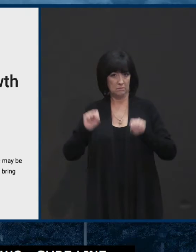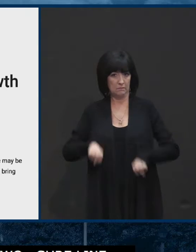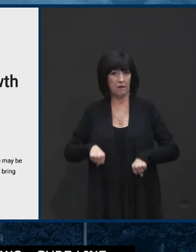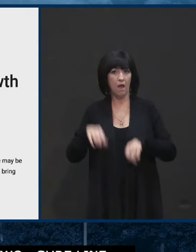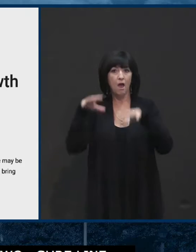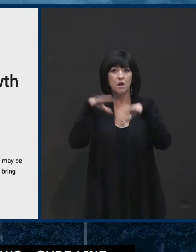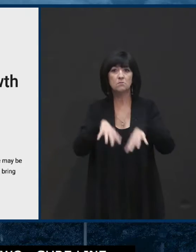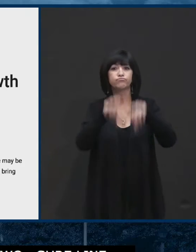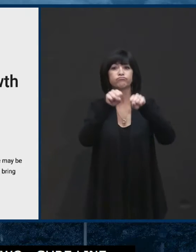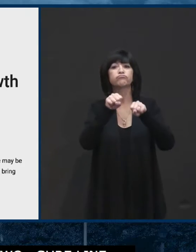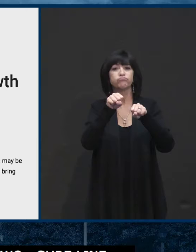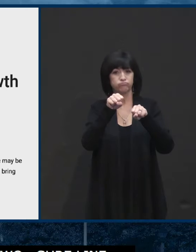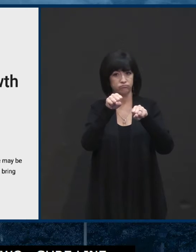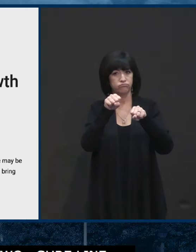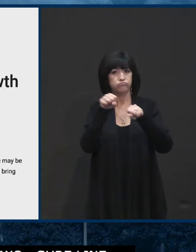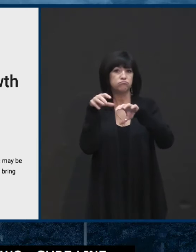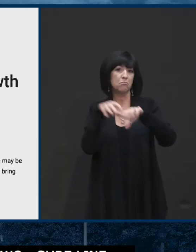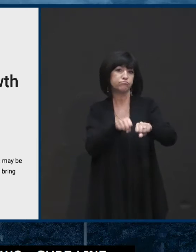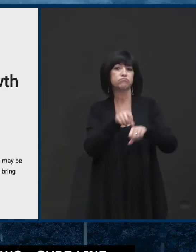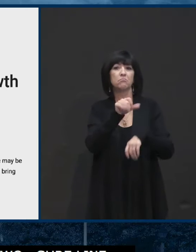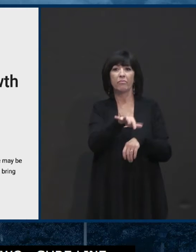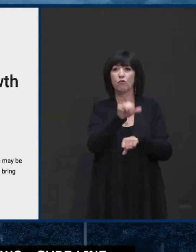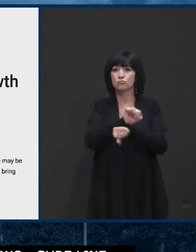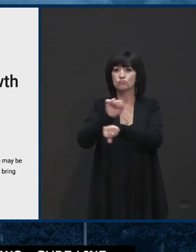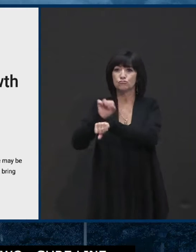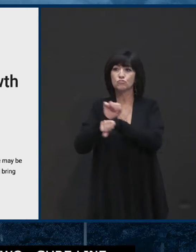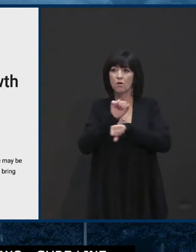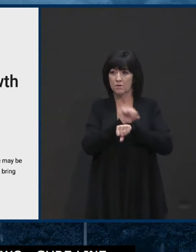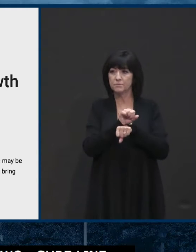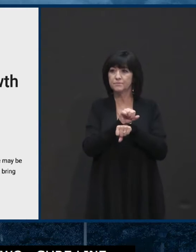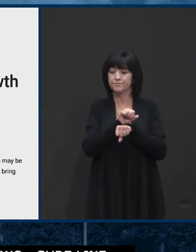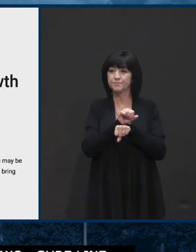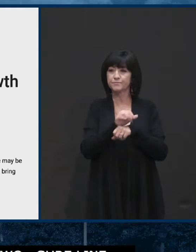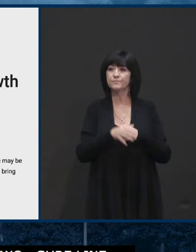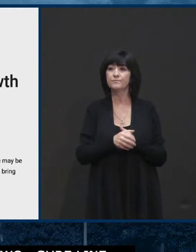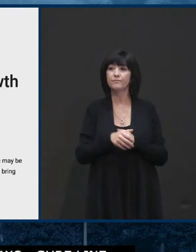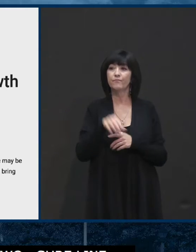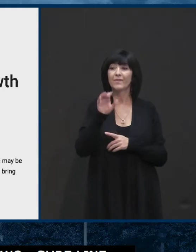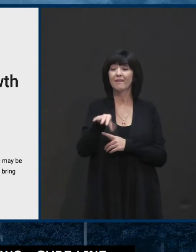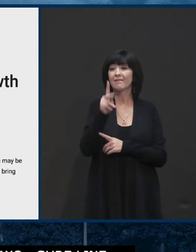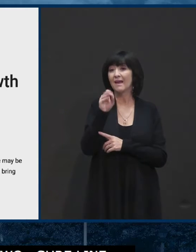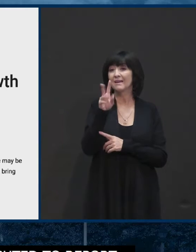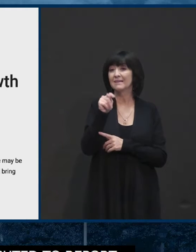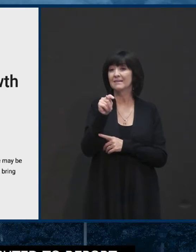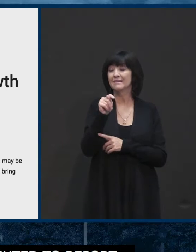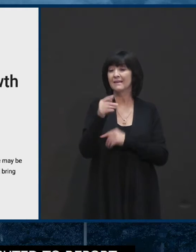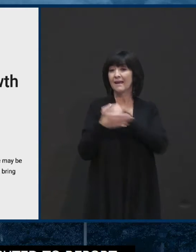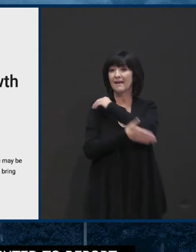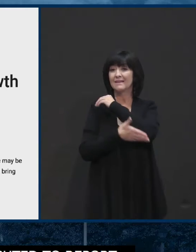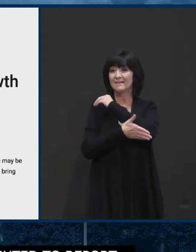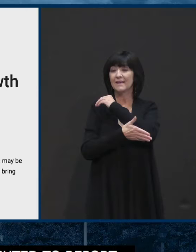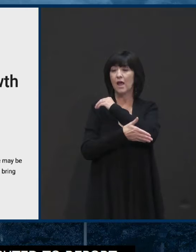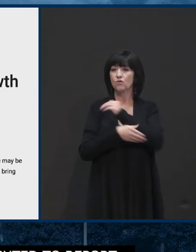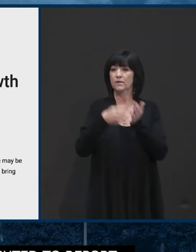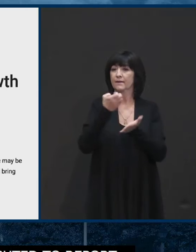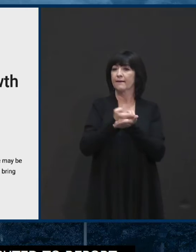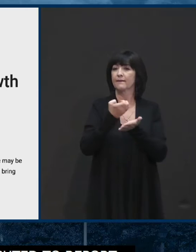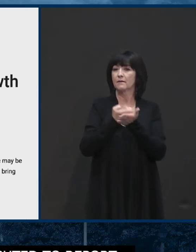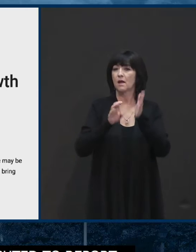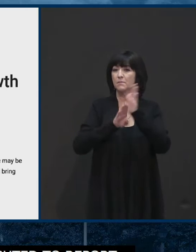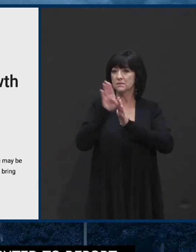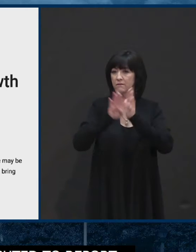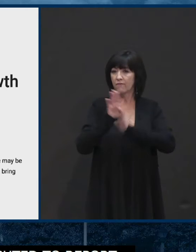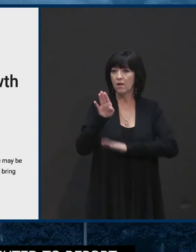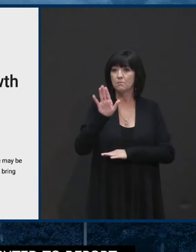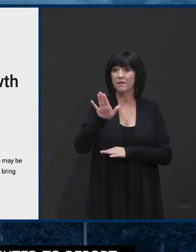Linda Parkowski, who is the point person there for Kent County Economic Development, works very close with Kurt Foreman and his